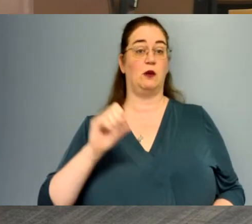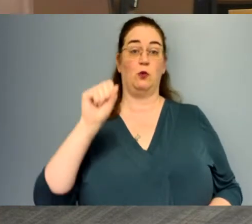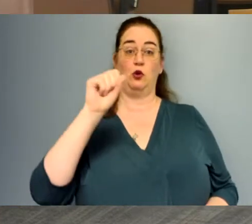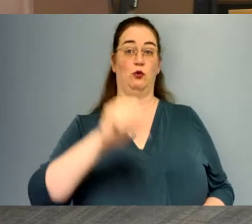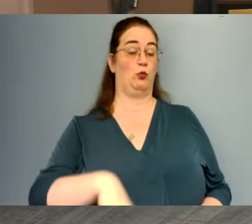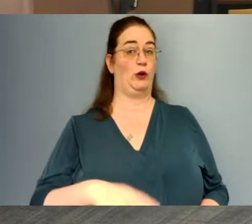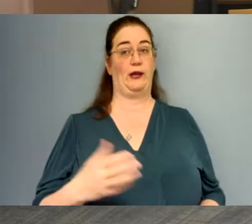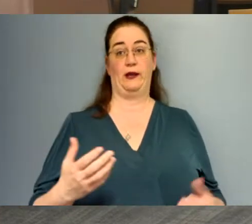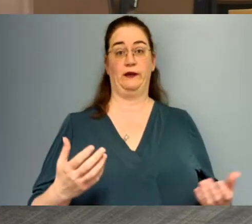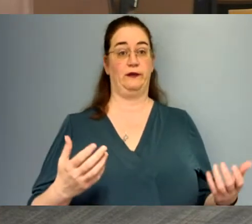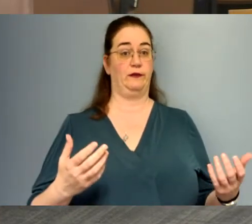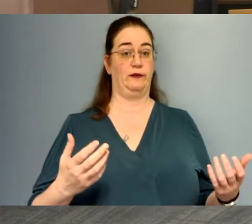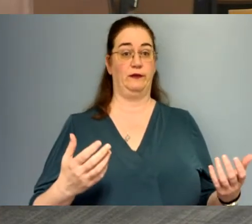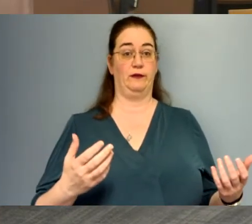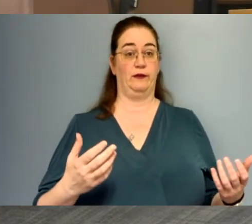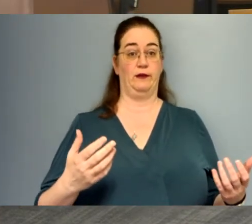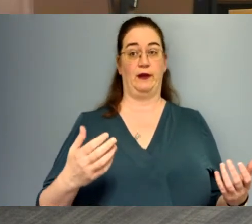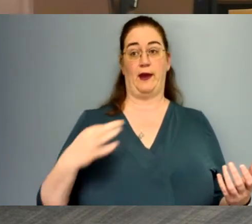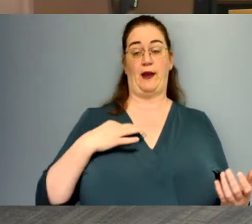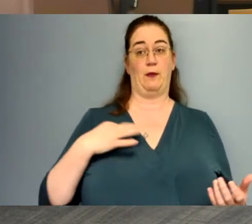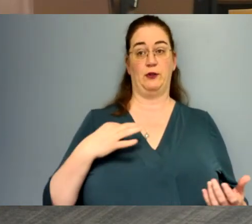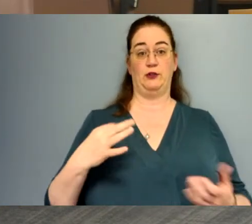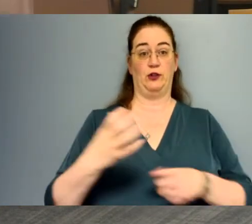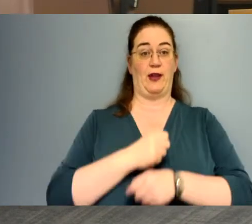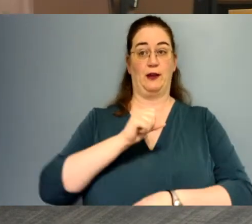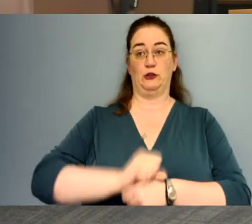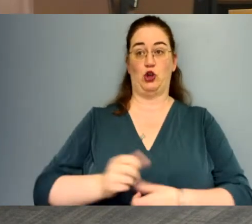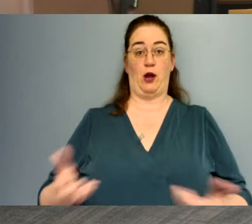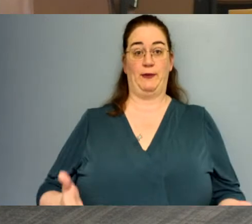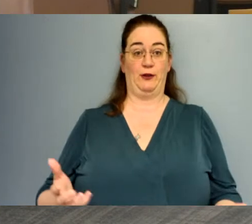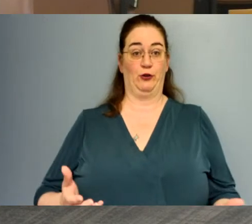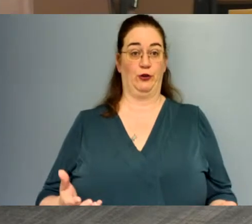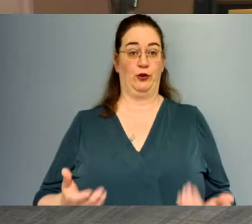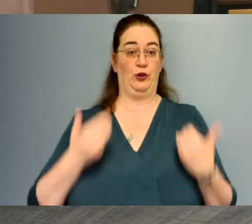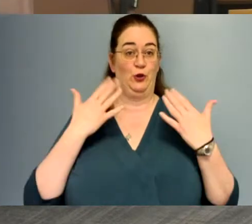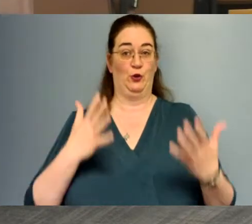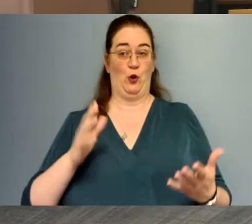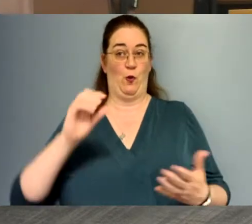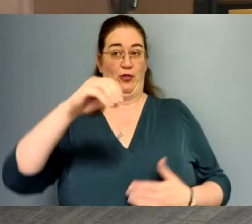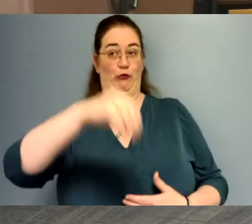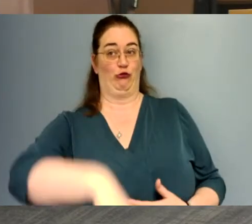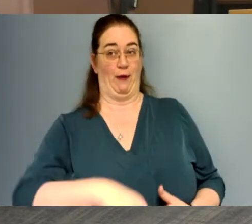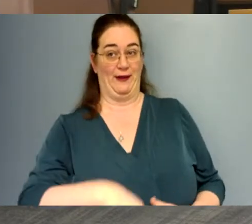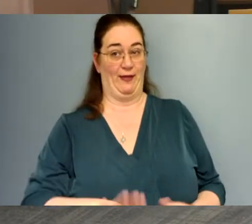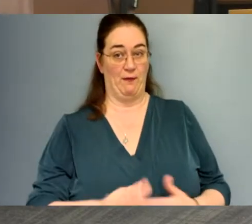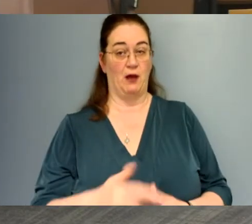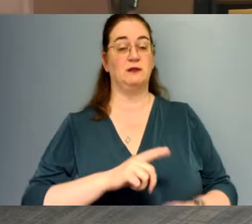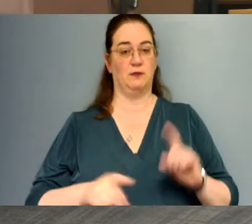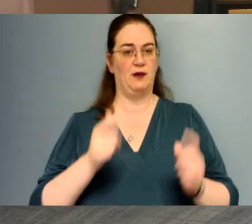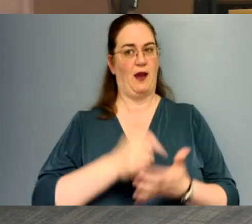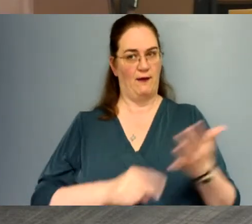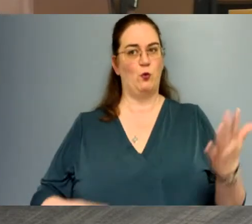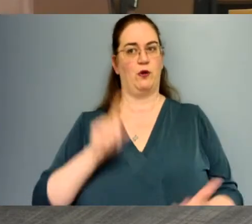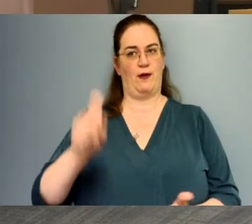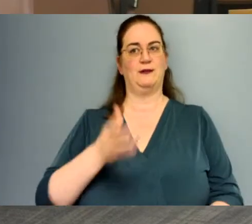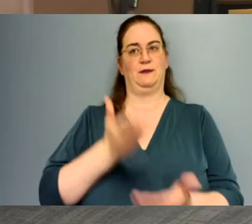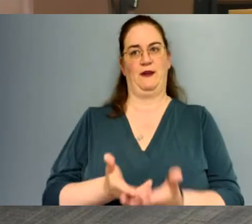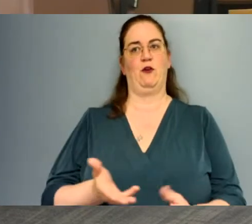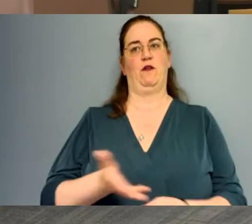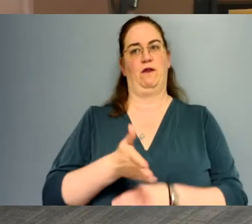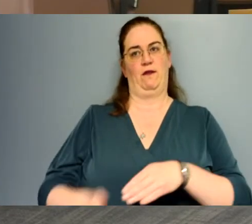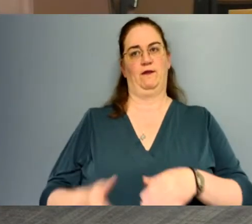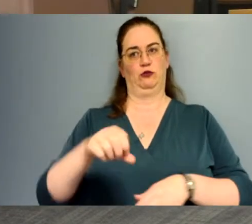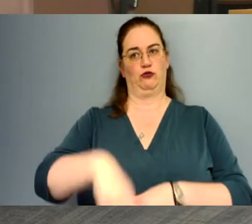it in an application to get a job here. I mean, you don't know what's going in, but every one of them is verified.